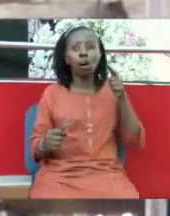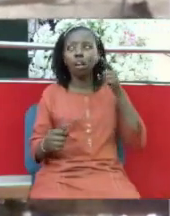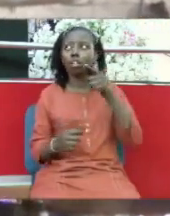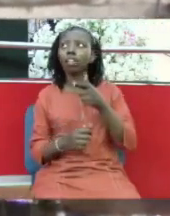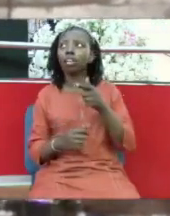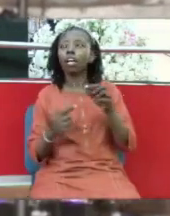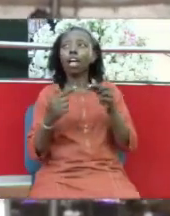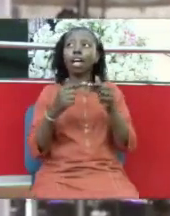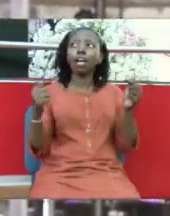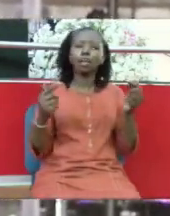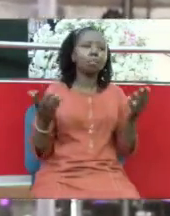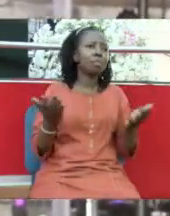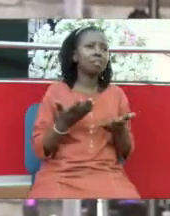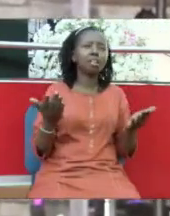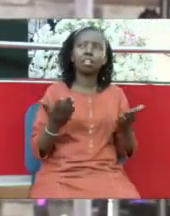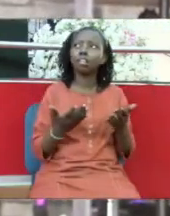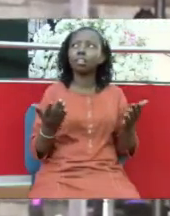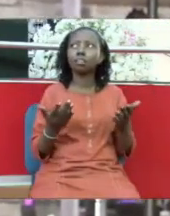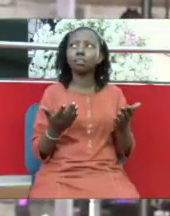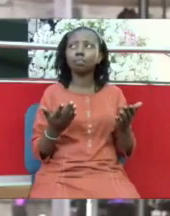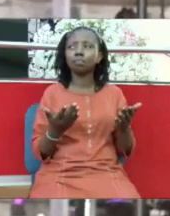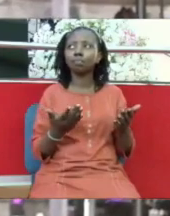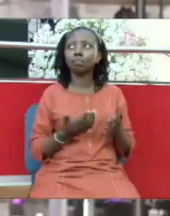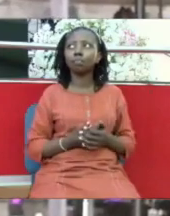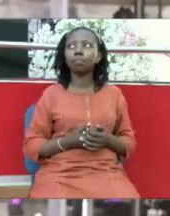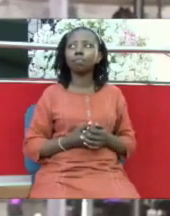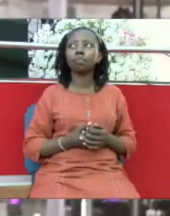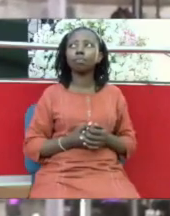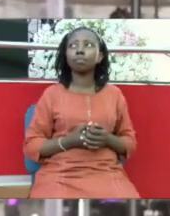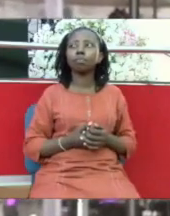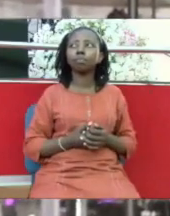anything that comes your way.